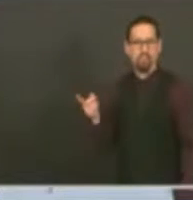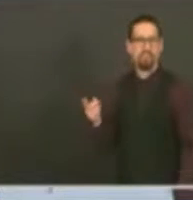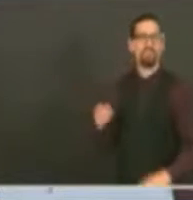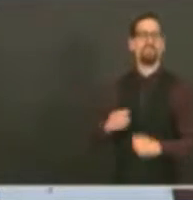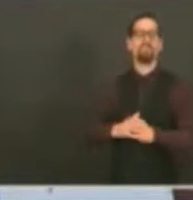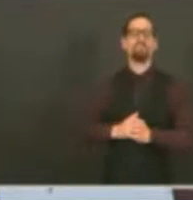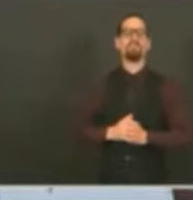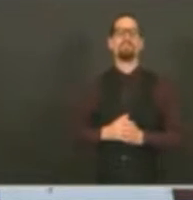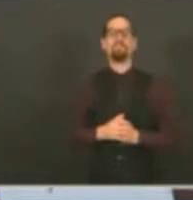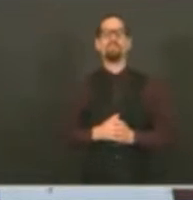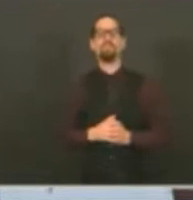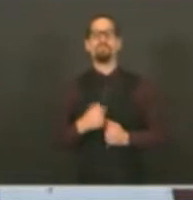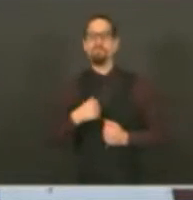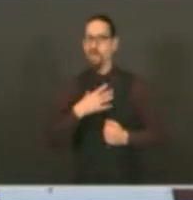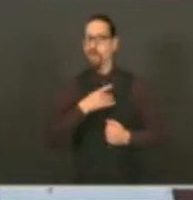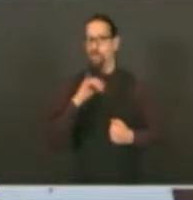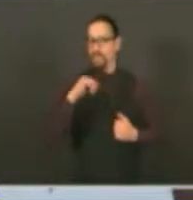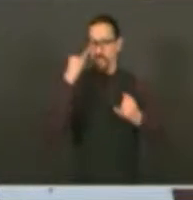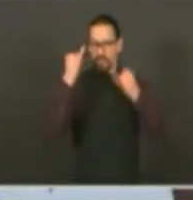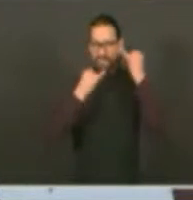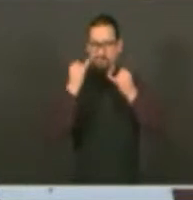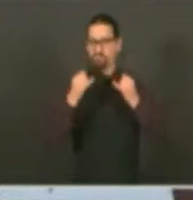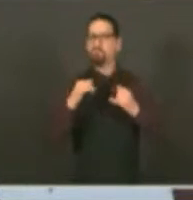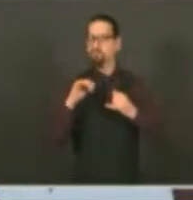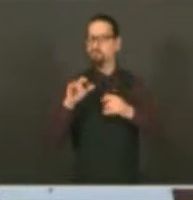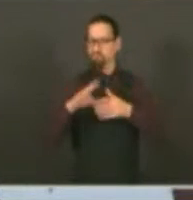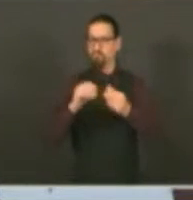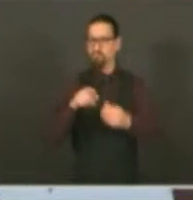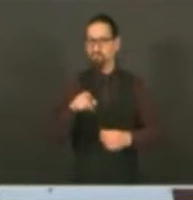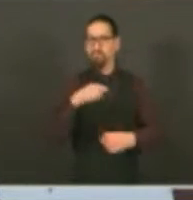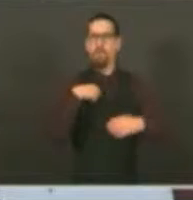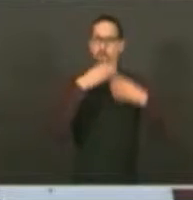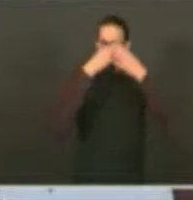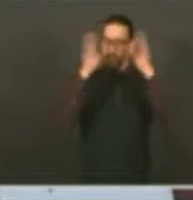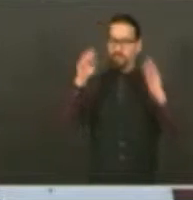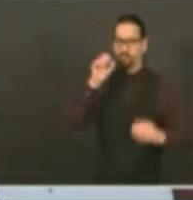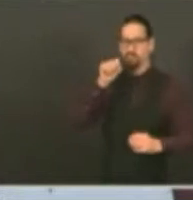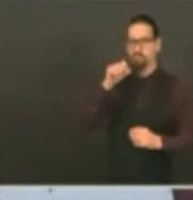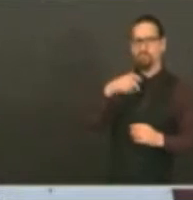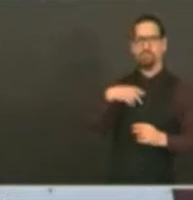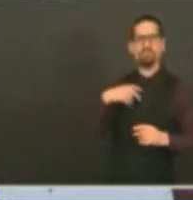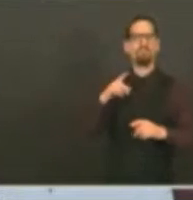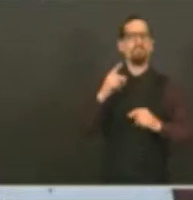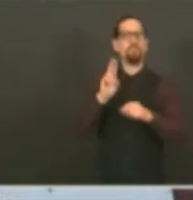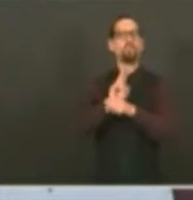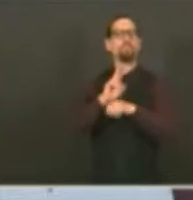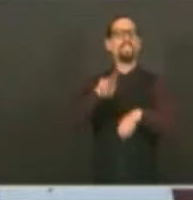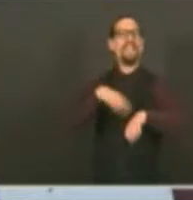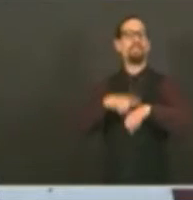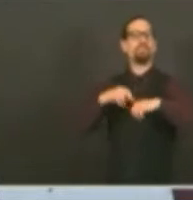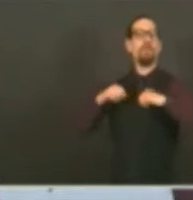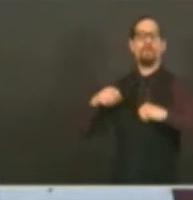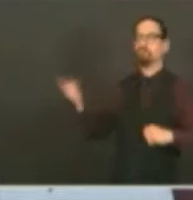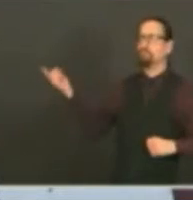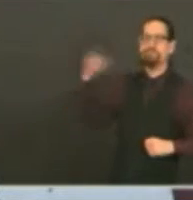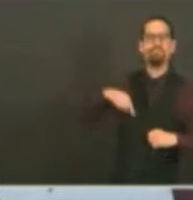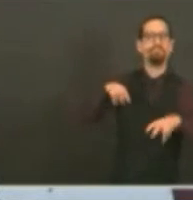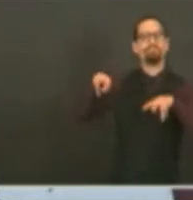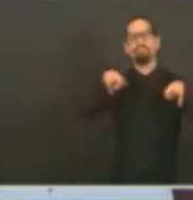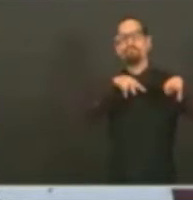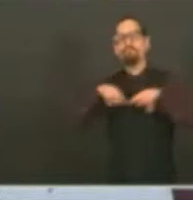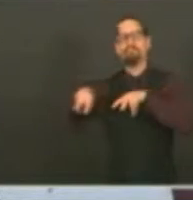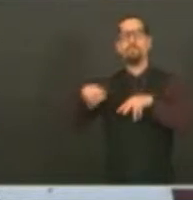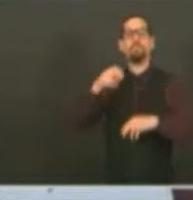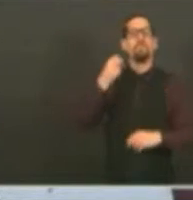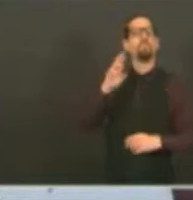that you said before, and I'll look into both of them, both in terms of using the guard as well as the transparency. A